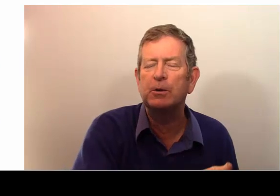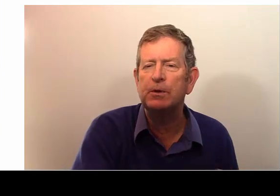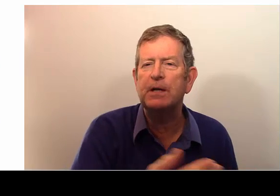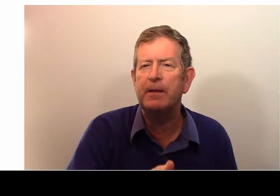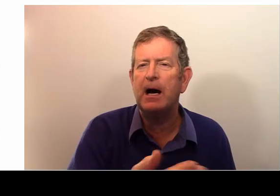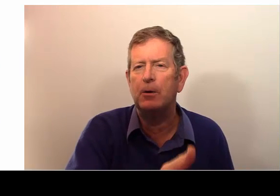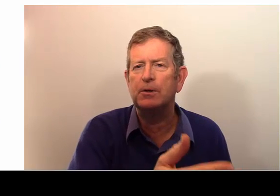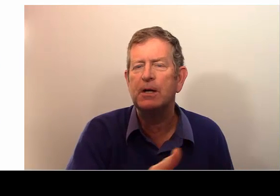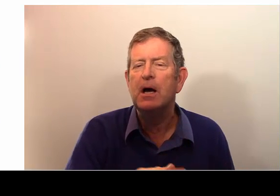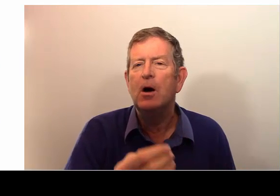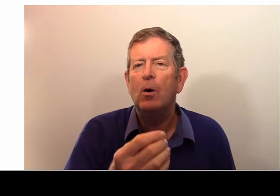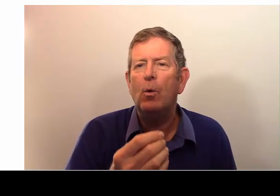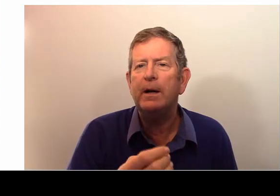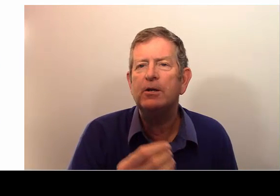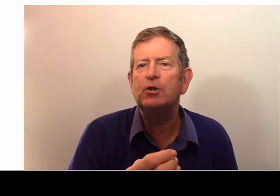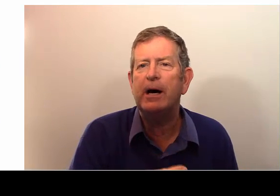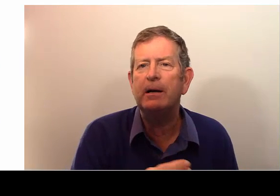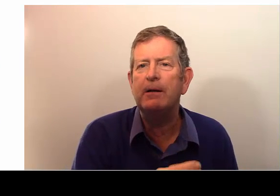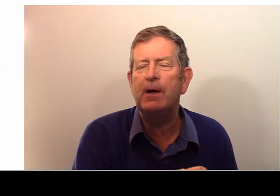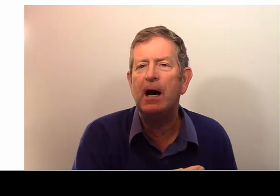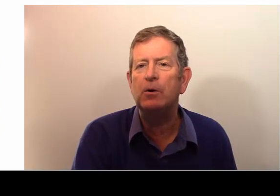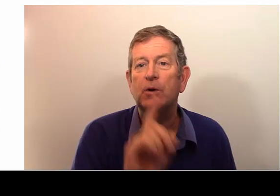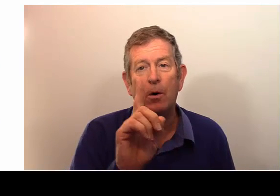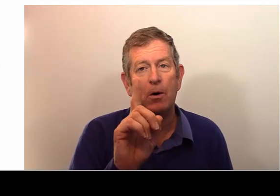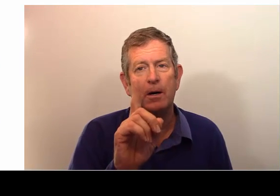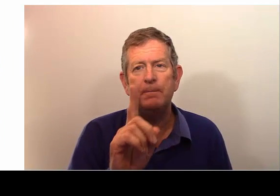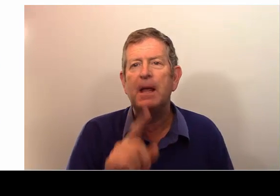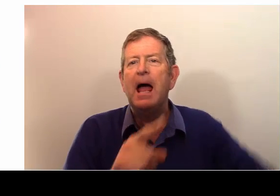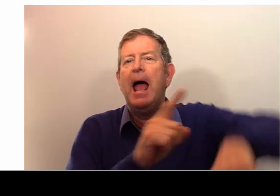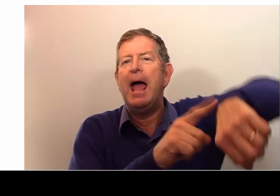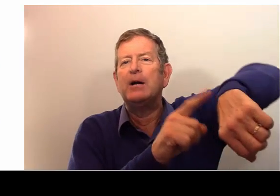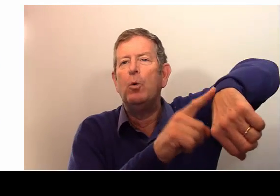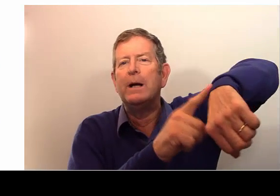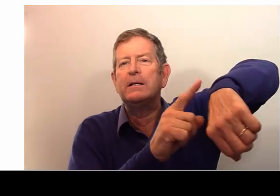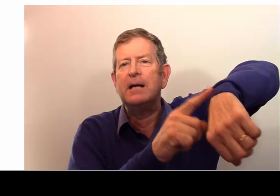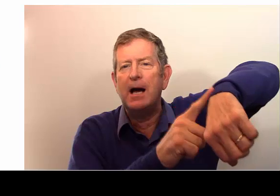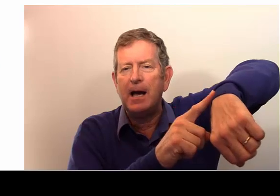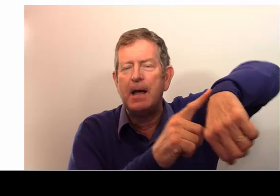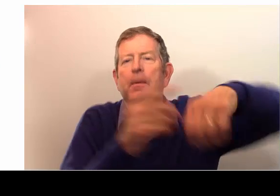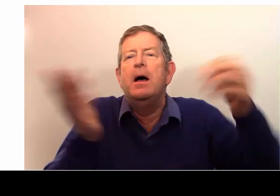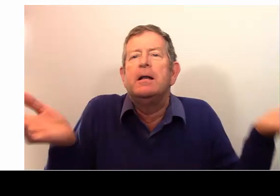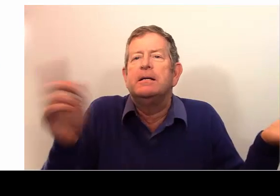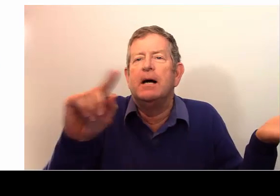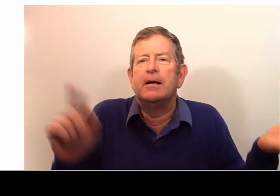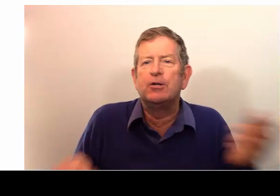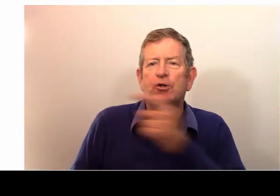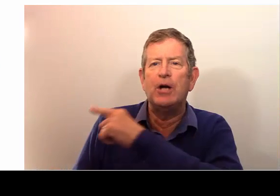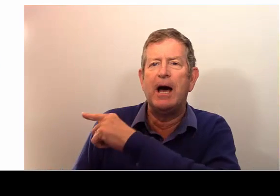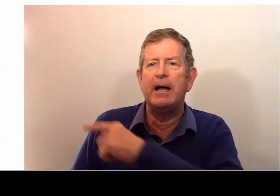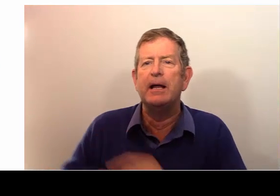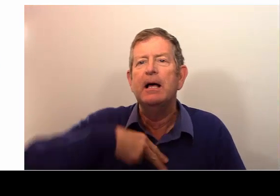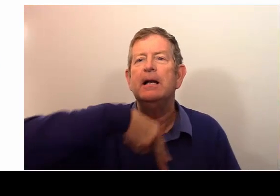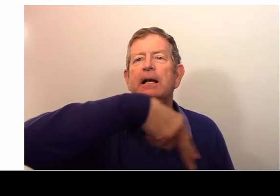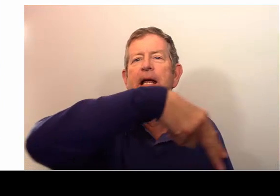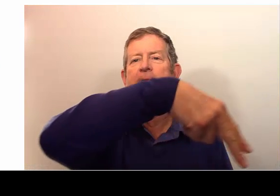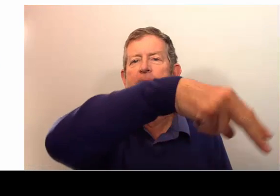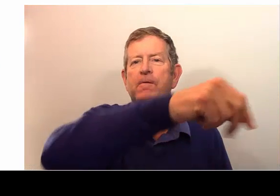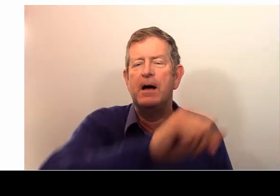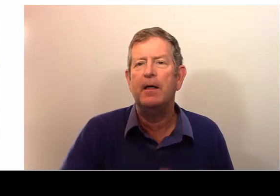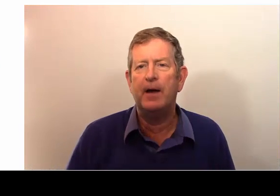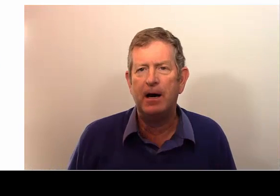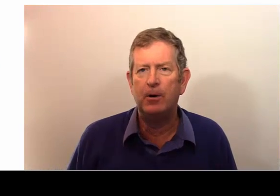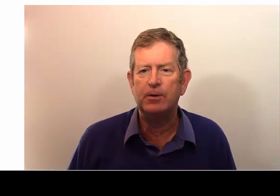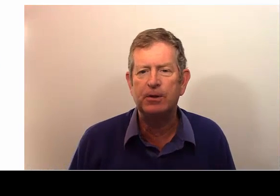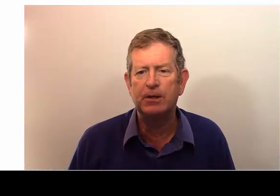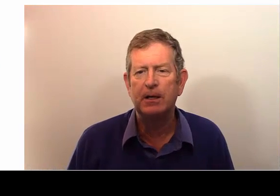the house? We'll say the house. When does John leave the house, or at what time does John